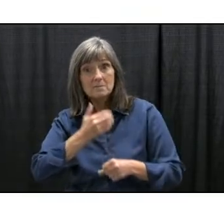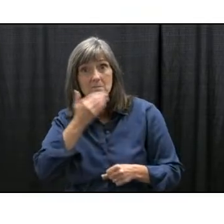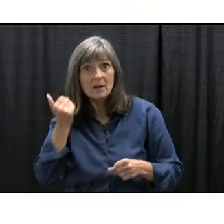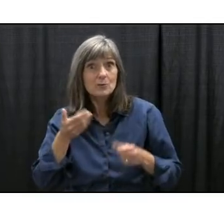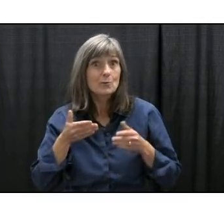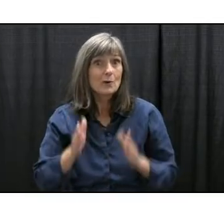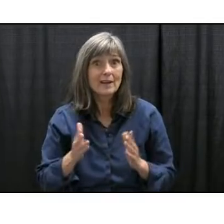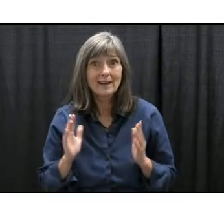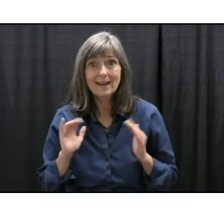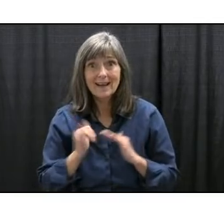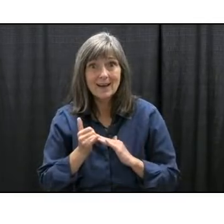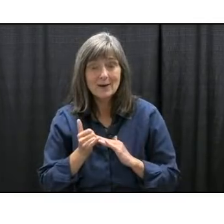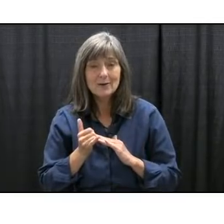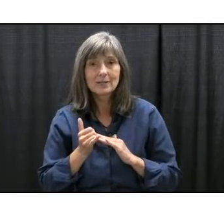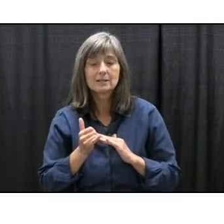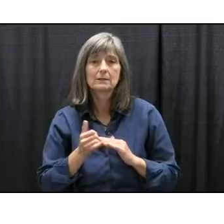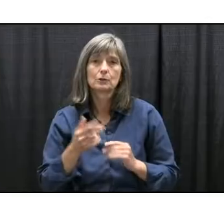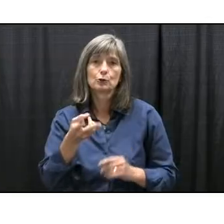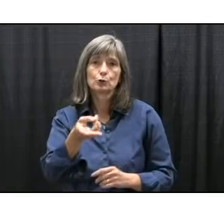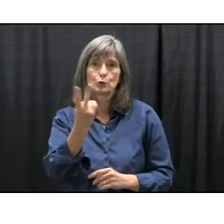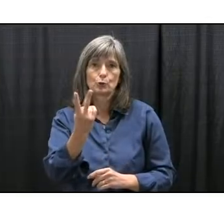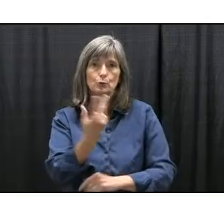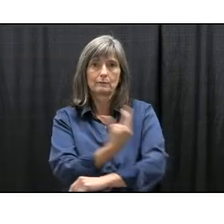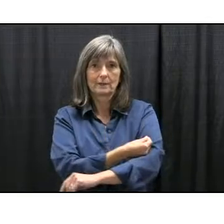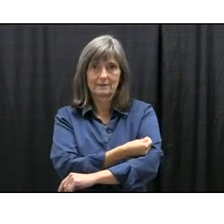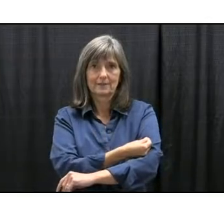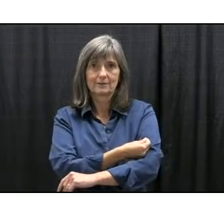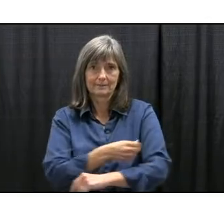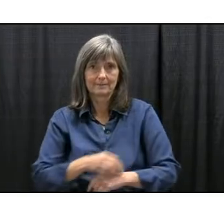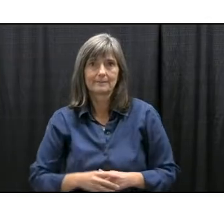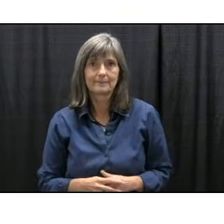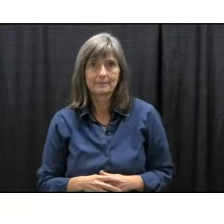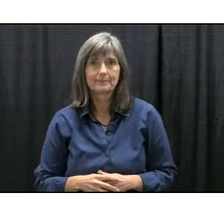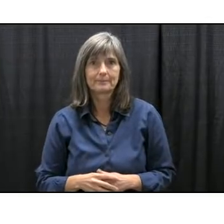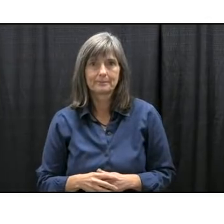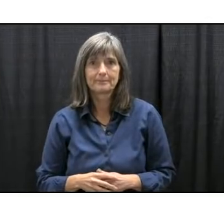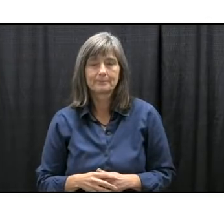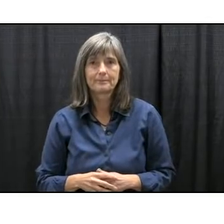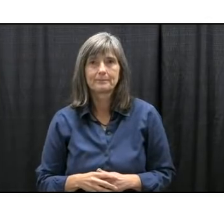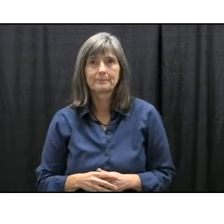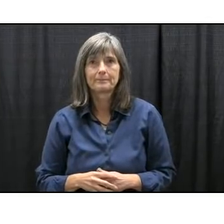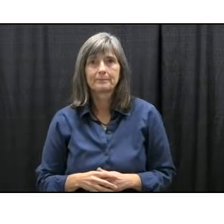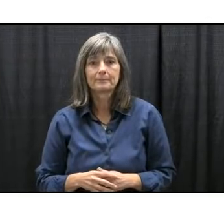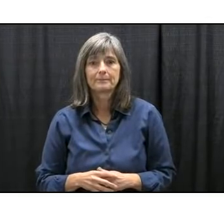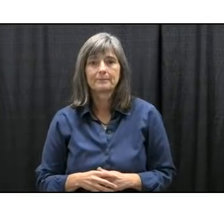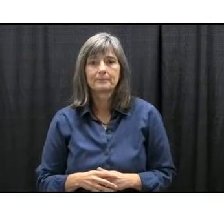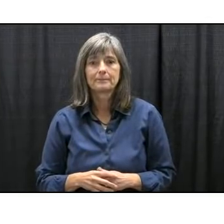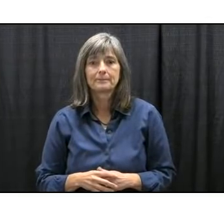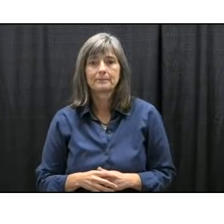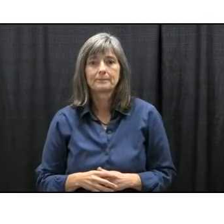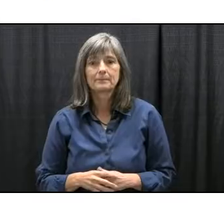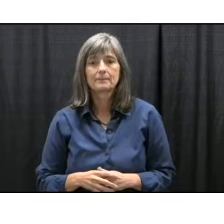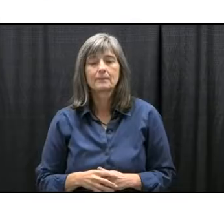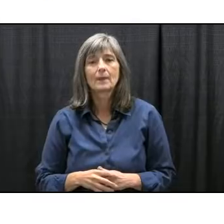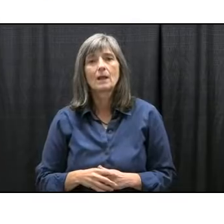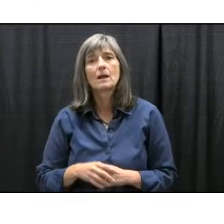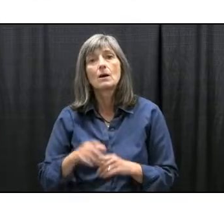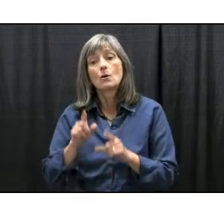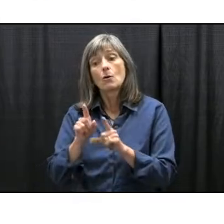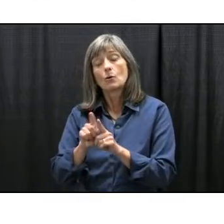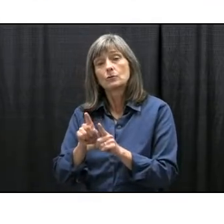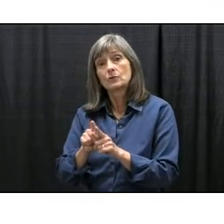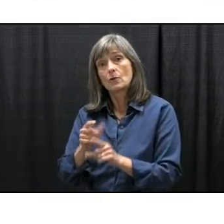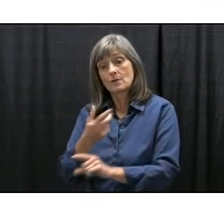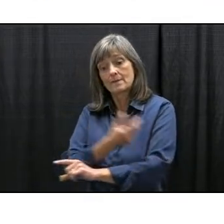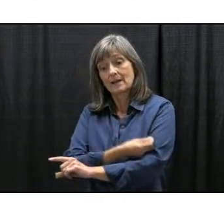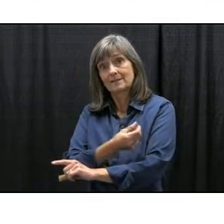a COVID-19 infection is to be fully vaccinated. The other benefit in terms of vaccination is that